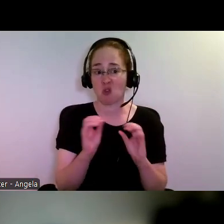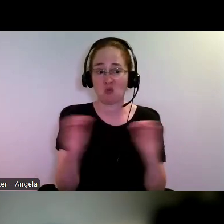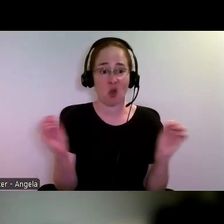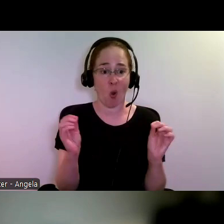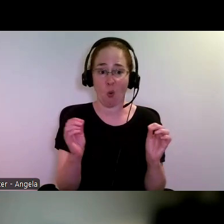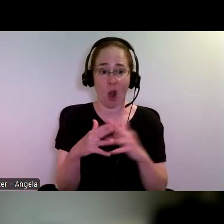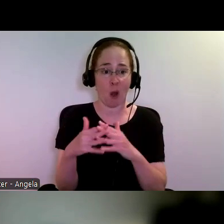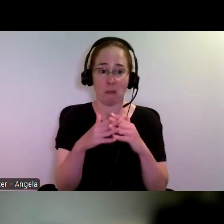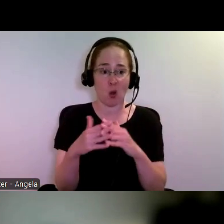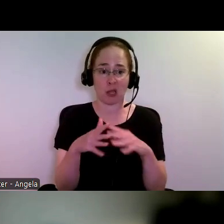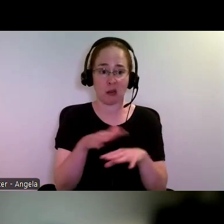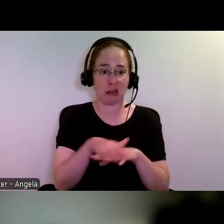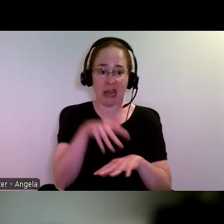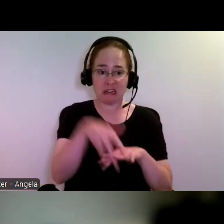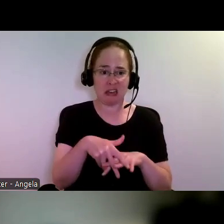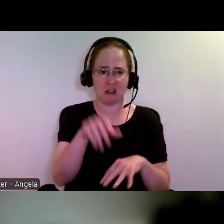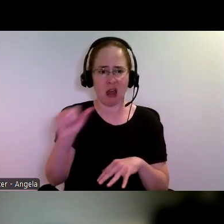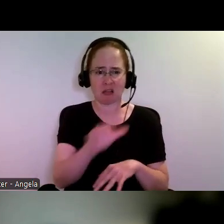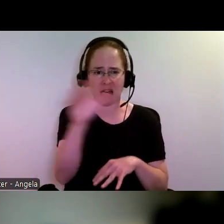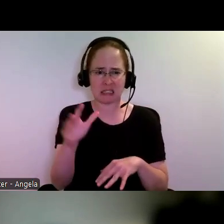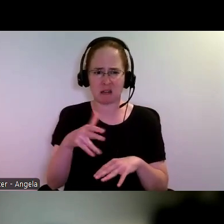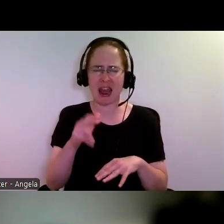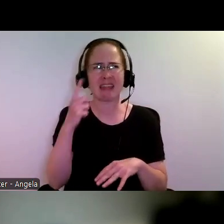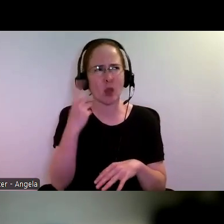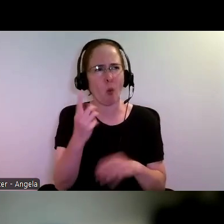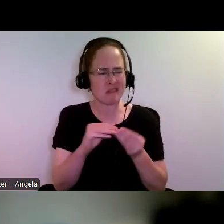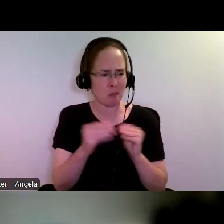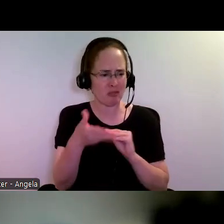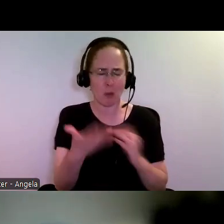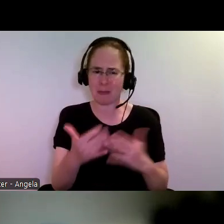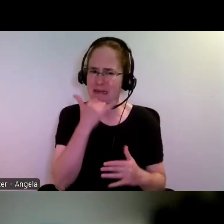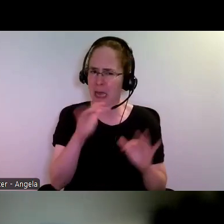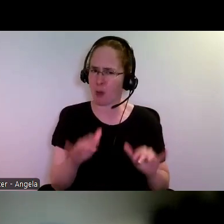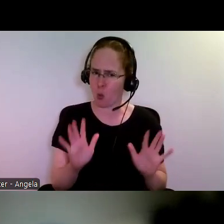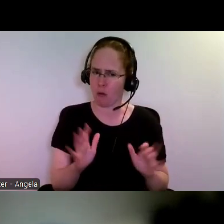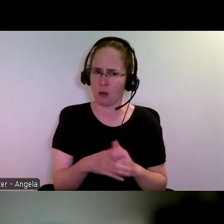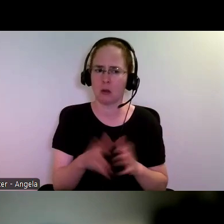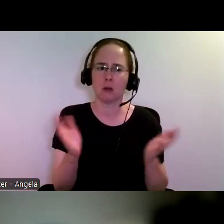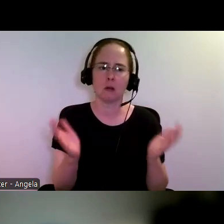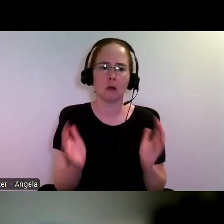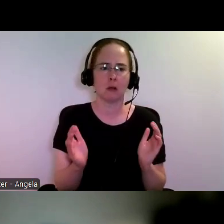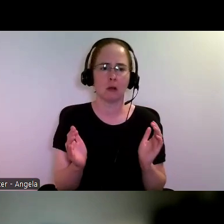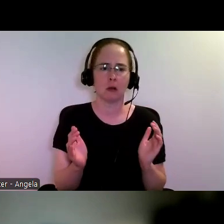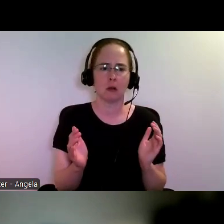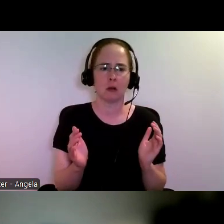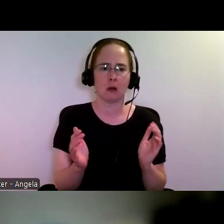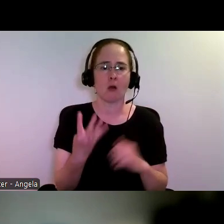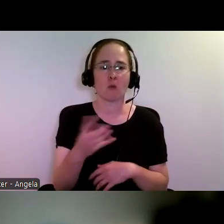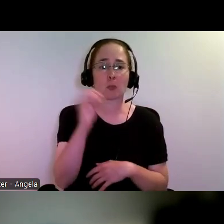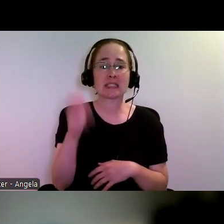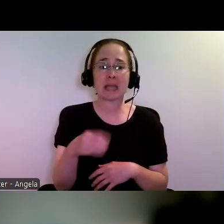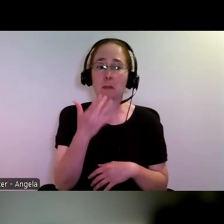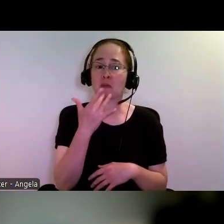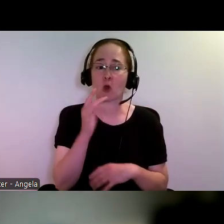American Indian Alaska Native. I think we did have a number there. I think maybe that might be a typo. And then we had 4% prefer